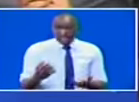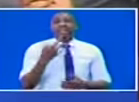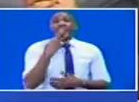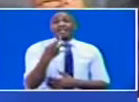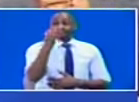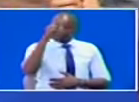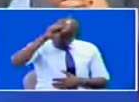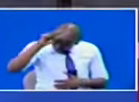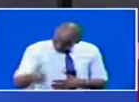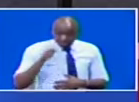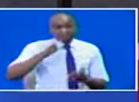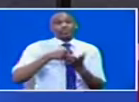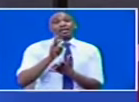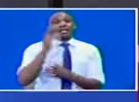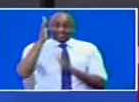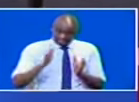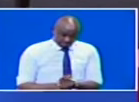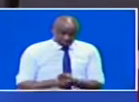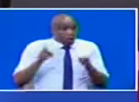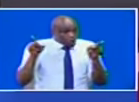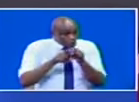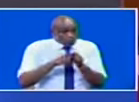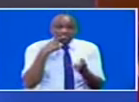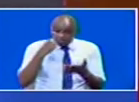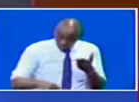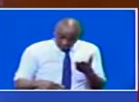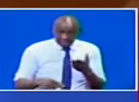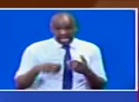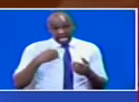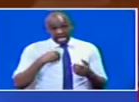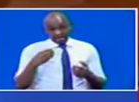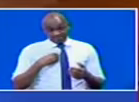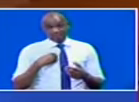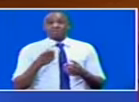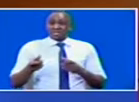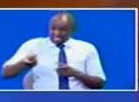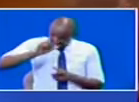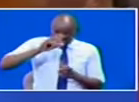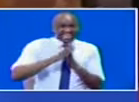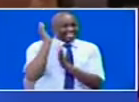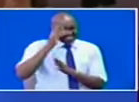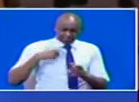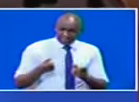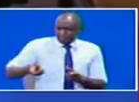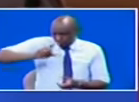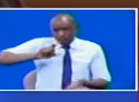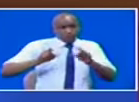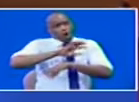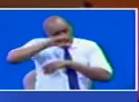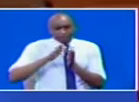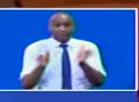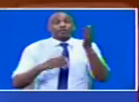350,000 shillings. They also want capacity to be built to have an increase in the number of lecturers across all